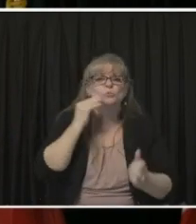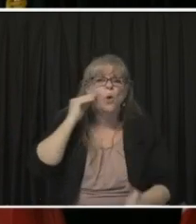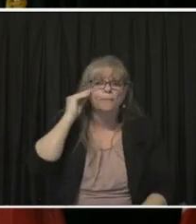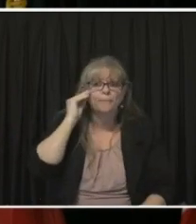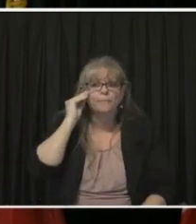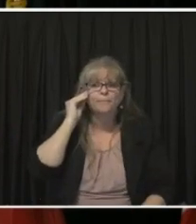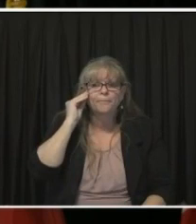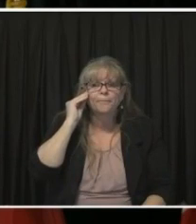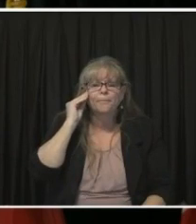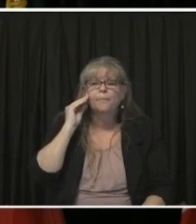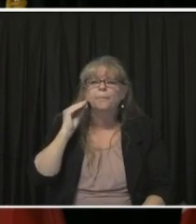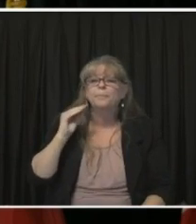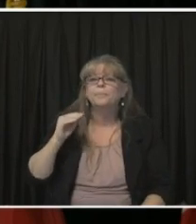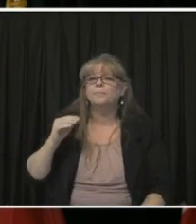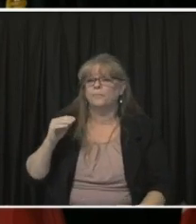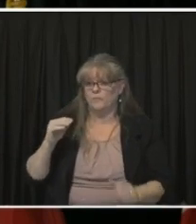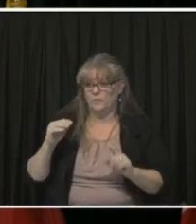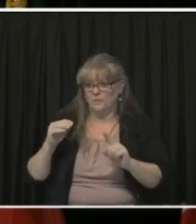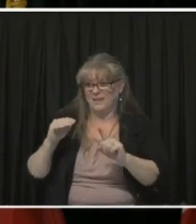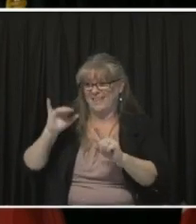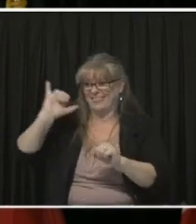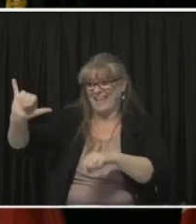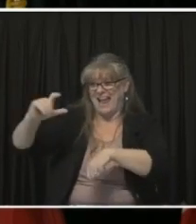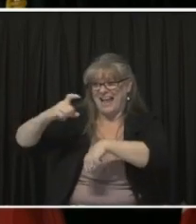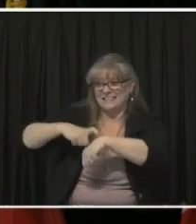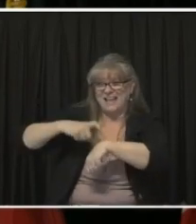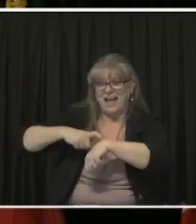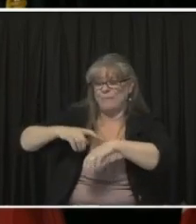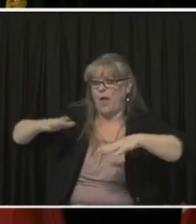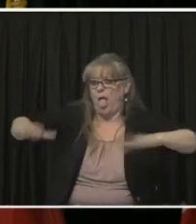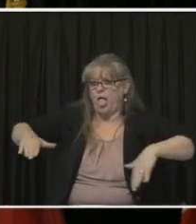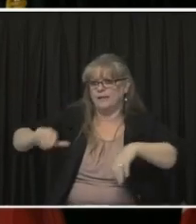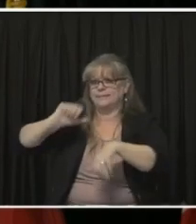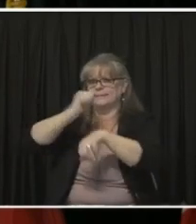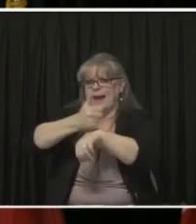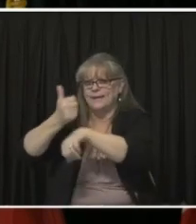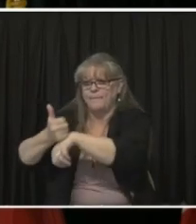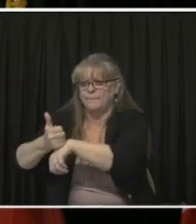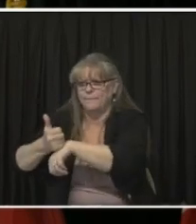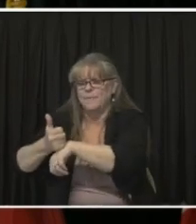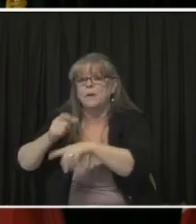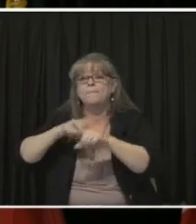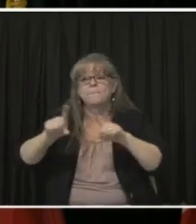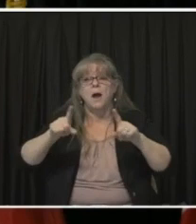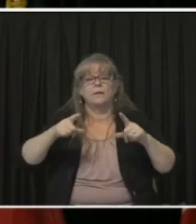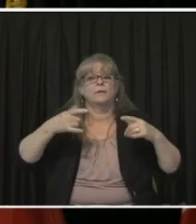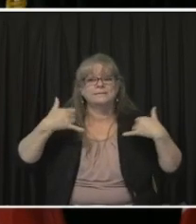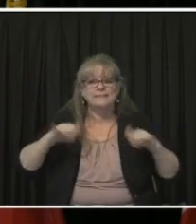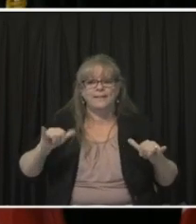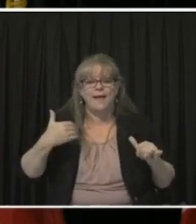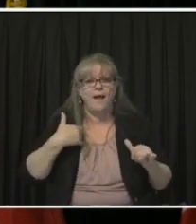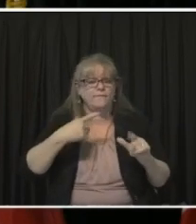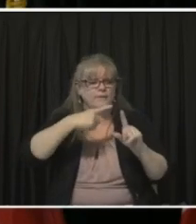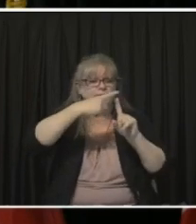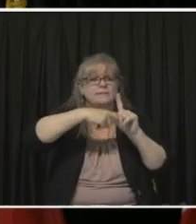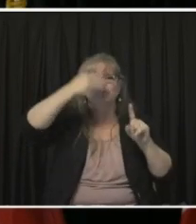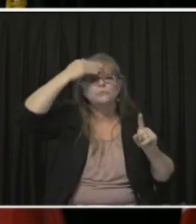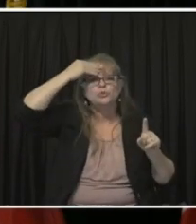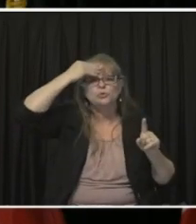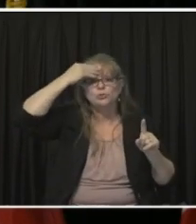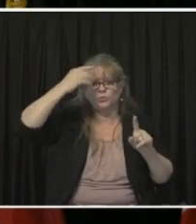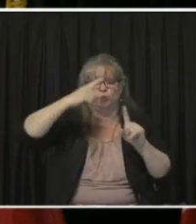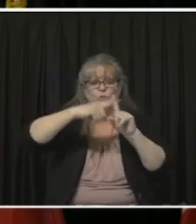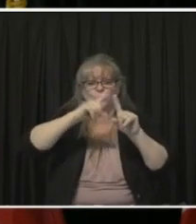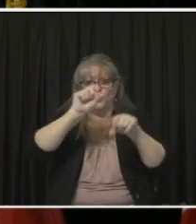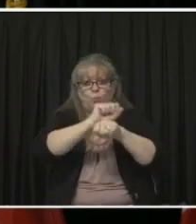visitation to our senior care facilities and required masks and temperature checks for workers across our state. There's no question that that has saved lives